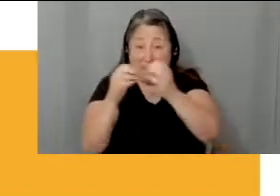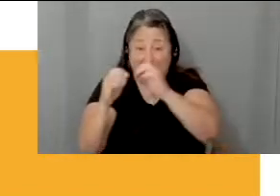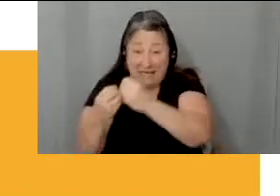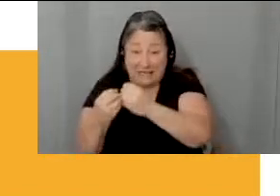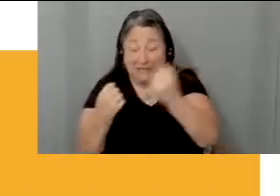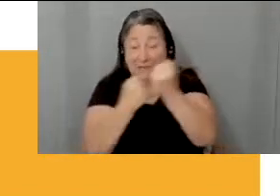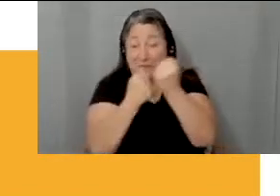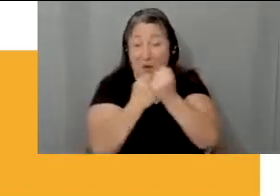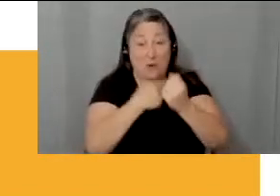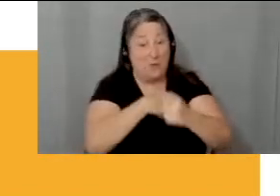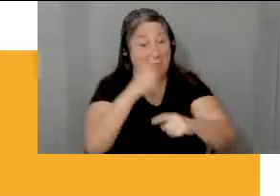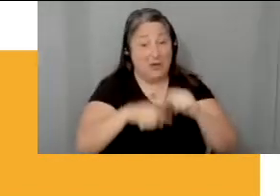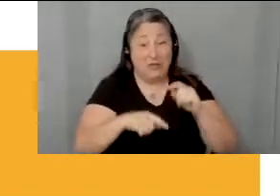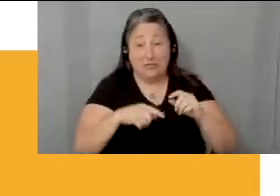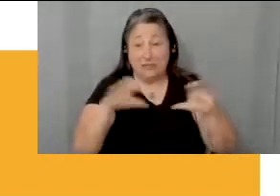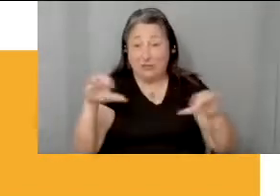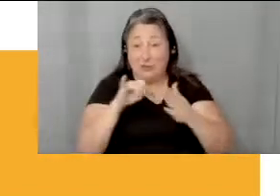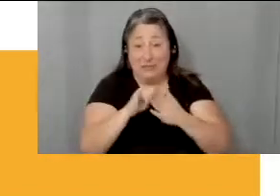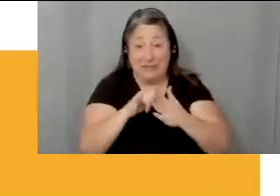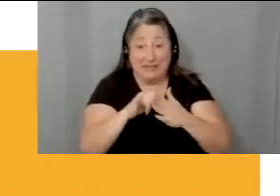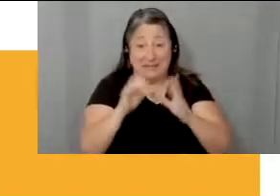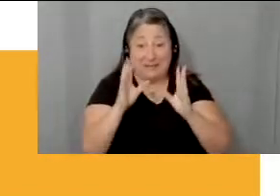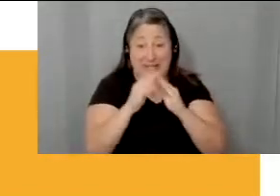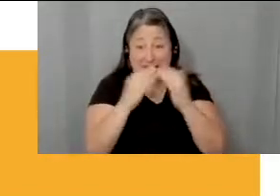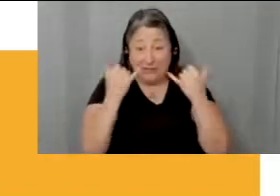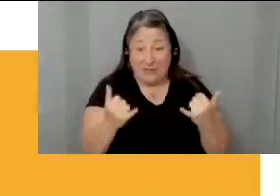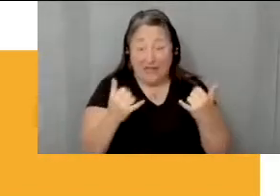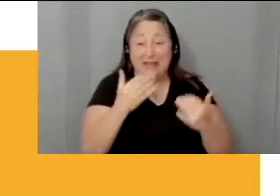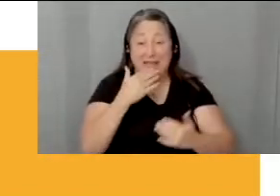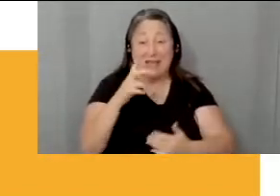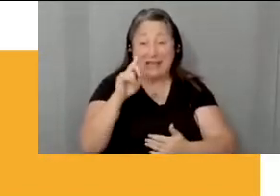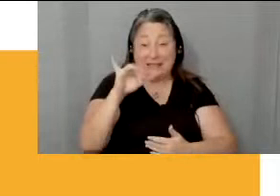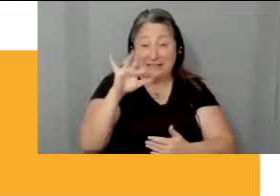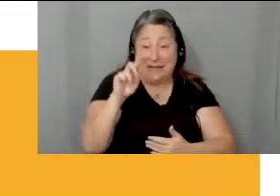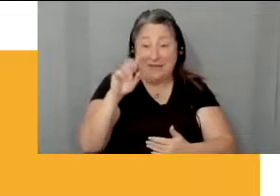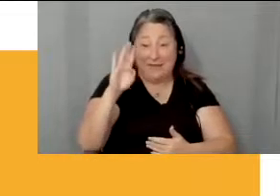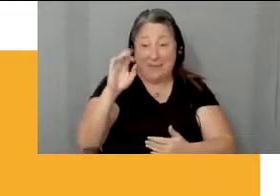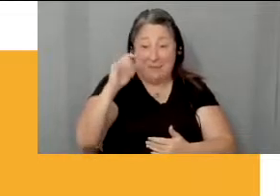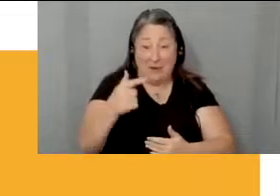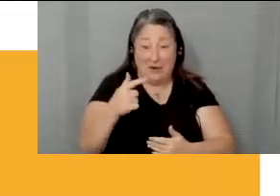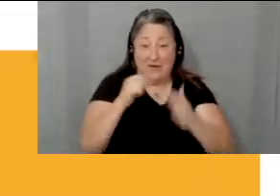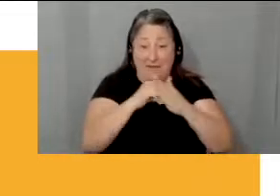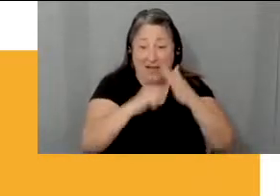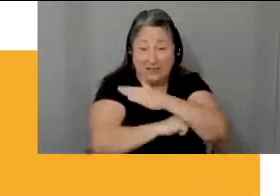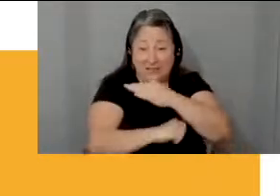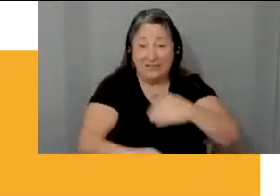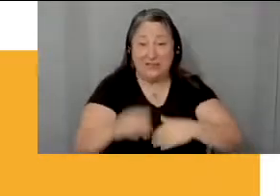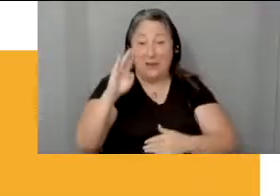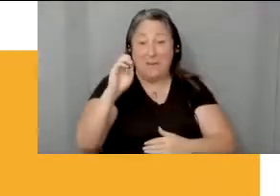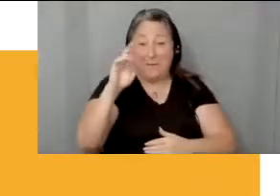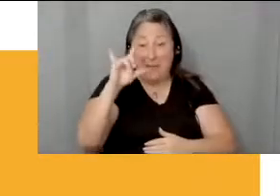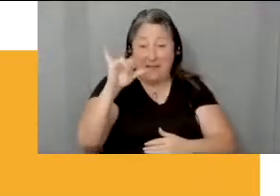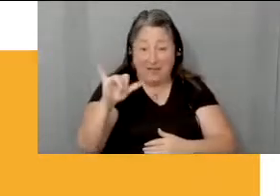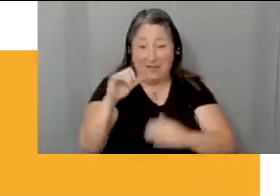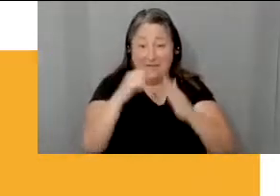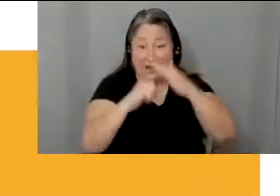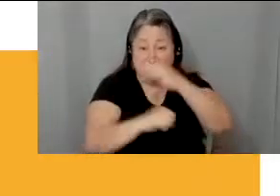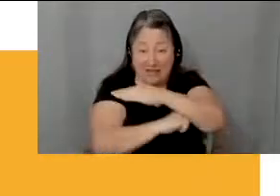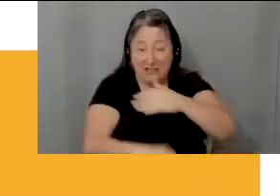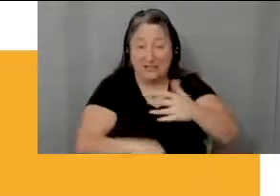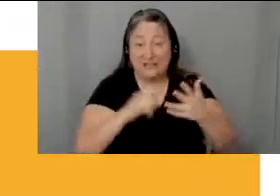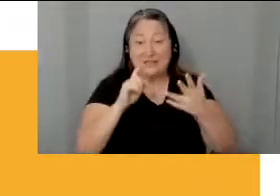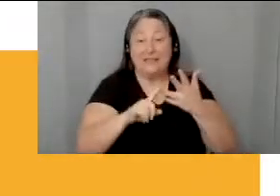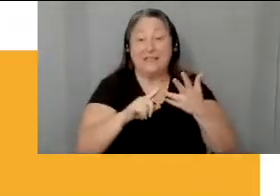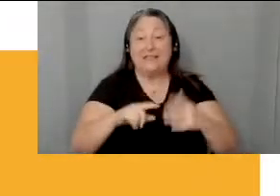content to you. I also want to take a moment to thank the David Berg Foundation, the Beverly Foundation, the